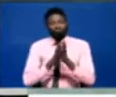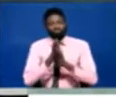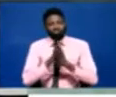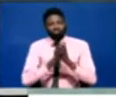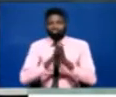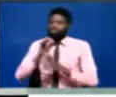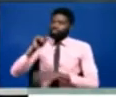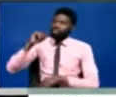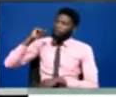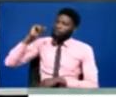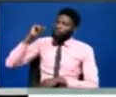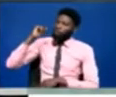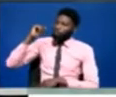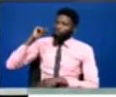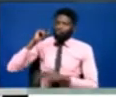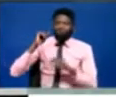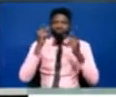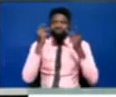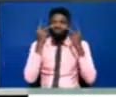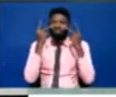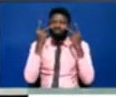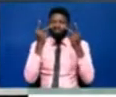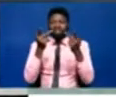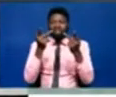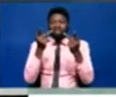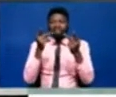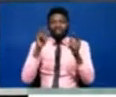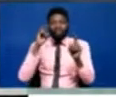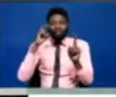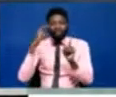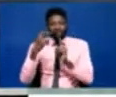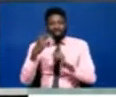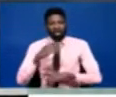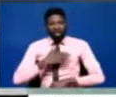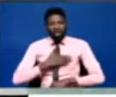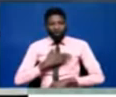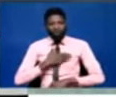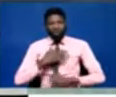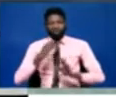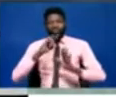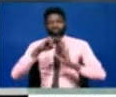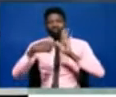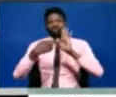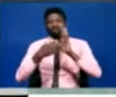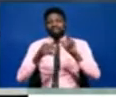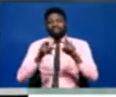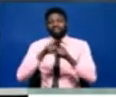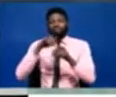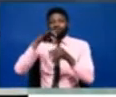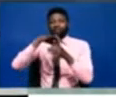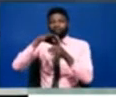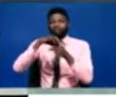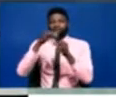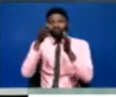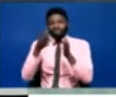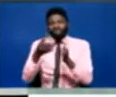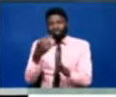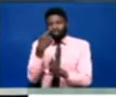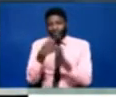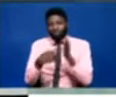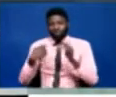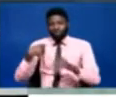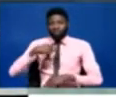the perspective that you know, what is our role as voters? Are we just supposed to vote? And this is the time,